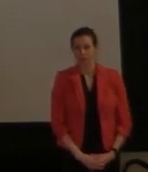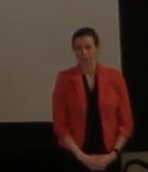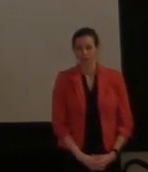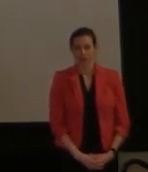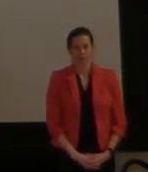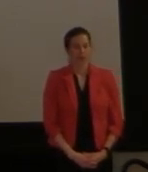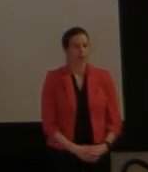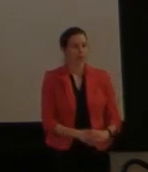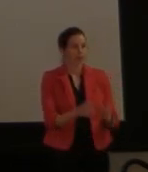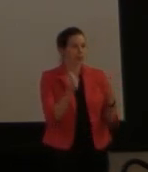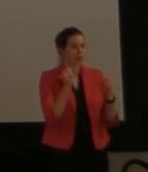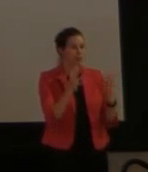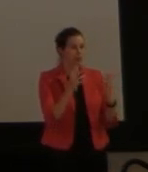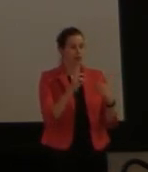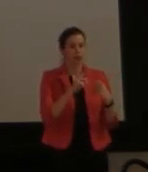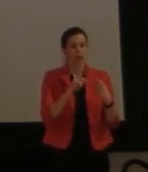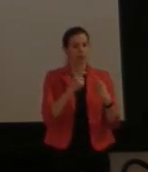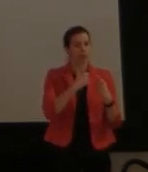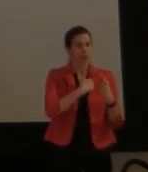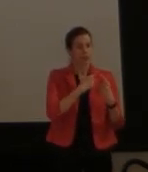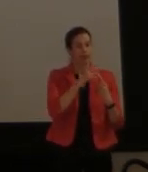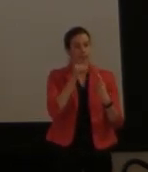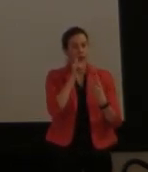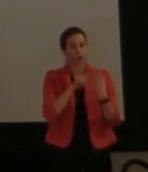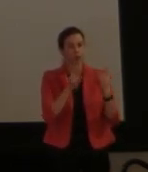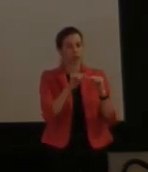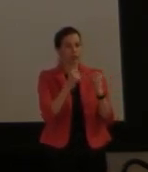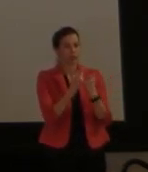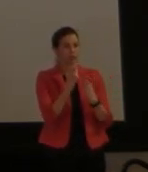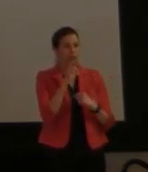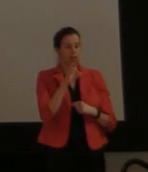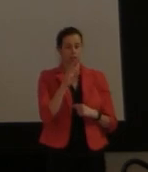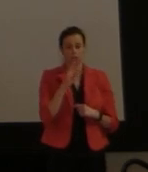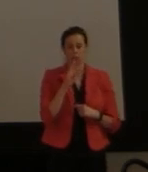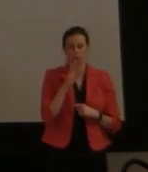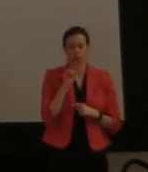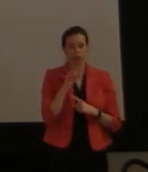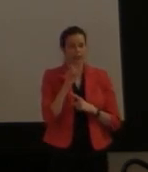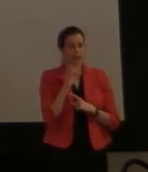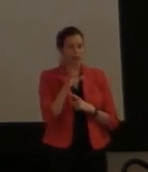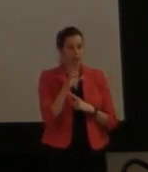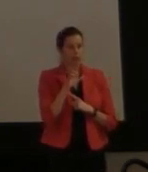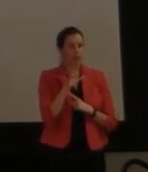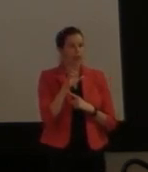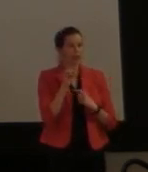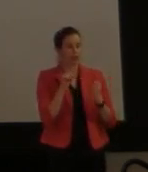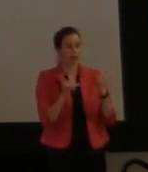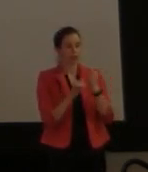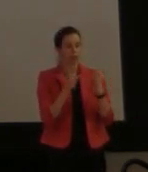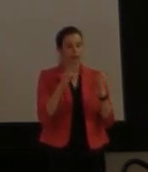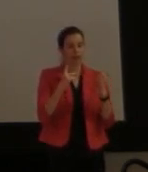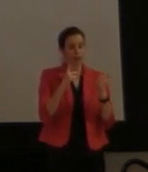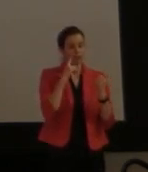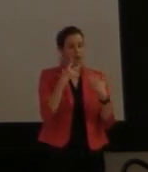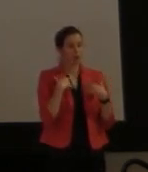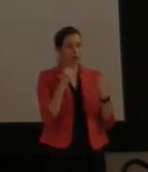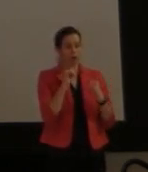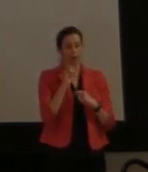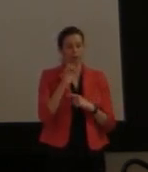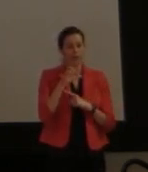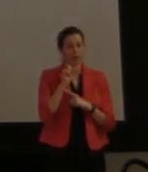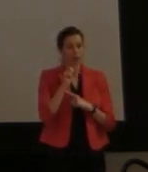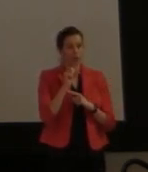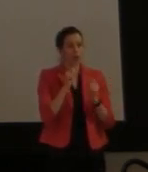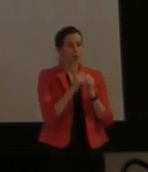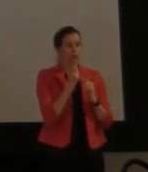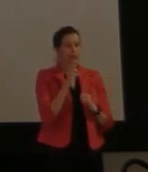Okay, so along with myself, my research team is Dr. Greer Glazer, Dean College of Nursing and Associate VP for Health Affairs, along